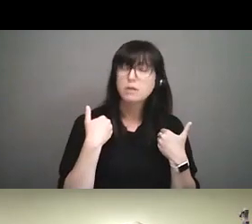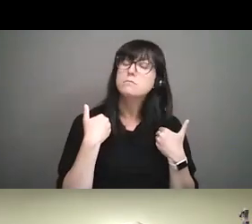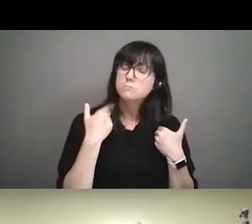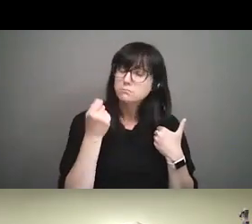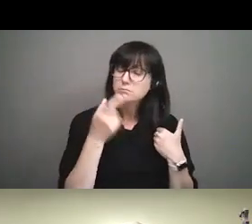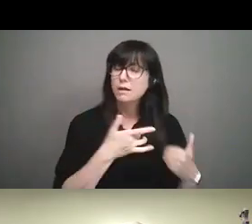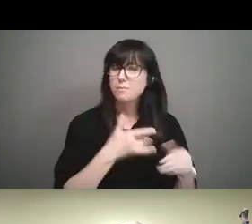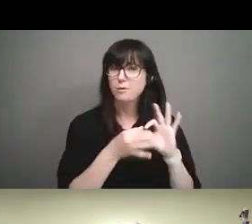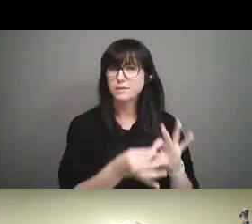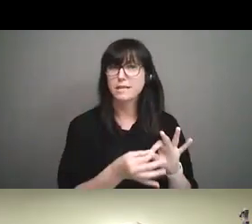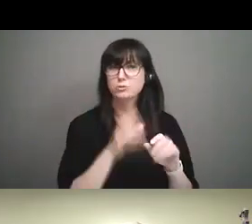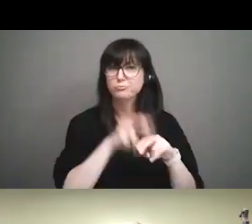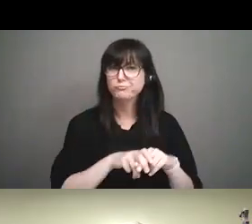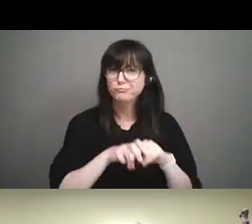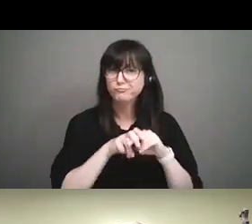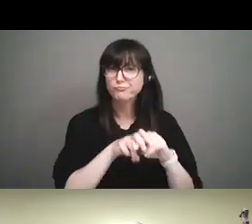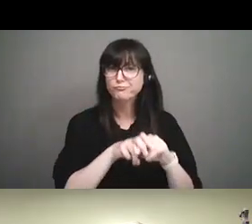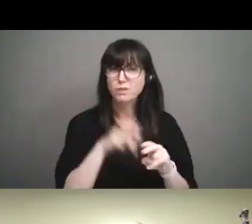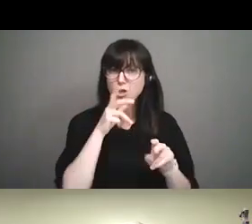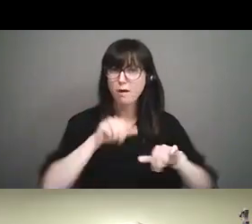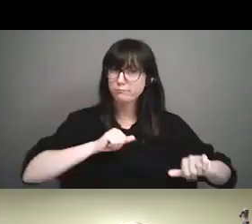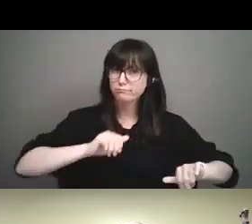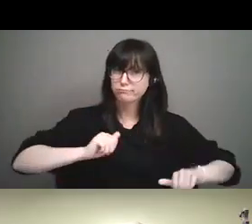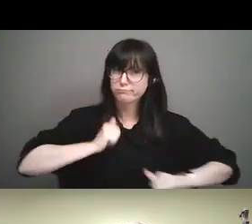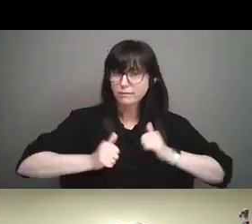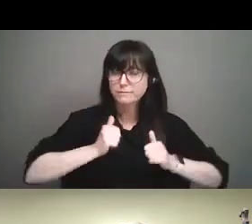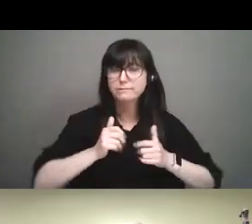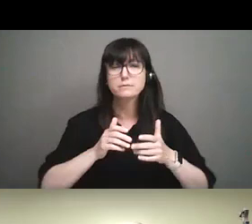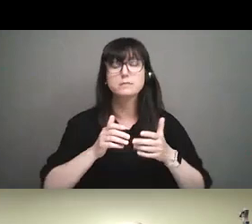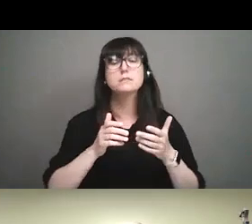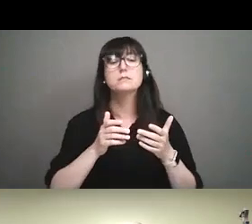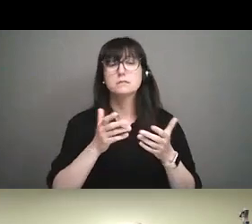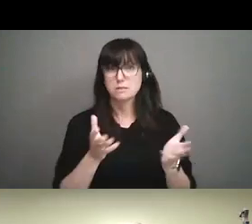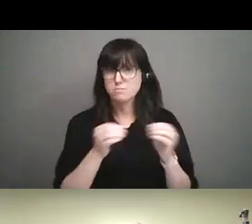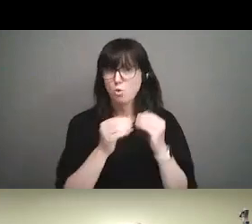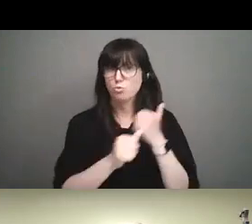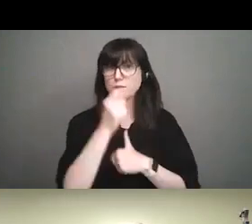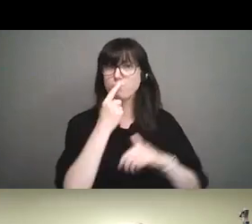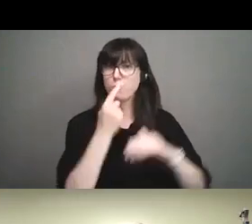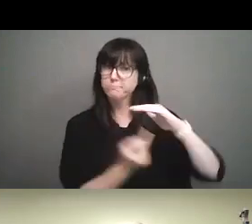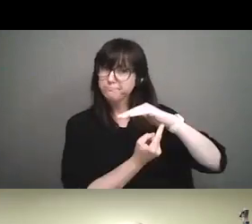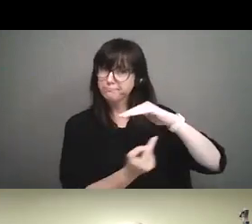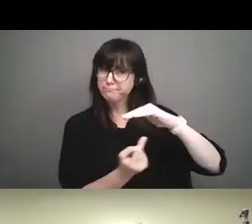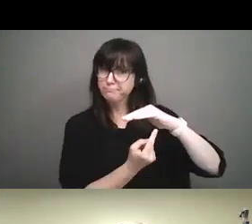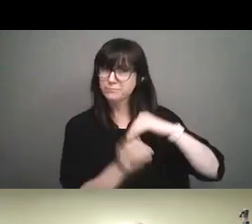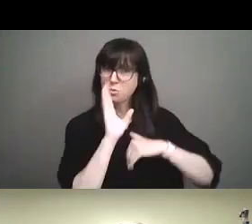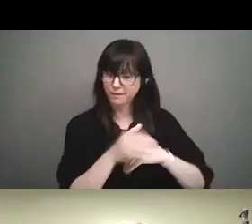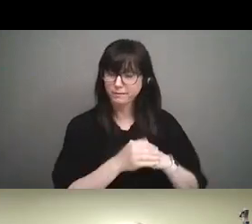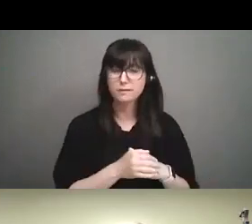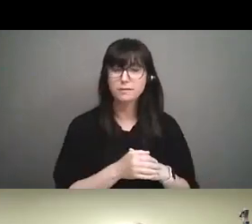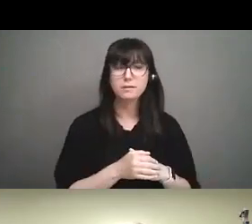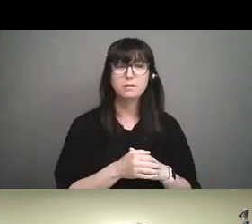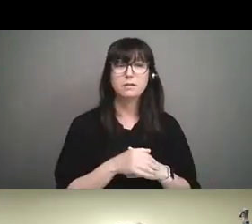with reduced mobility, may be more at risk for isolation and loneliness. Individuals with